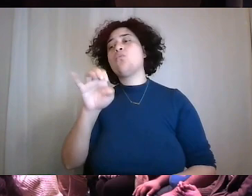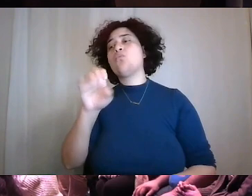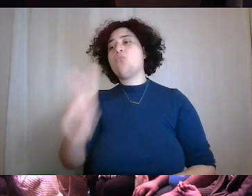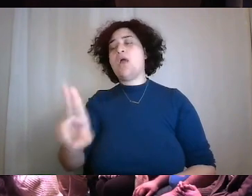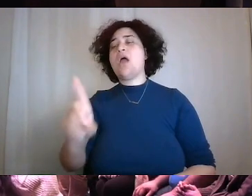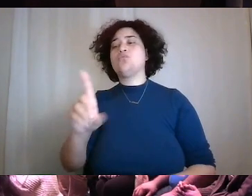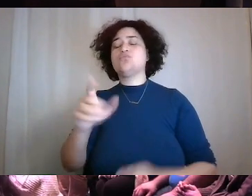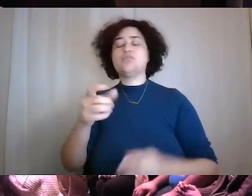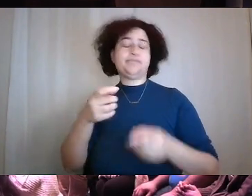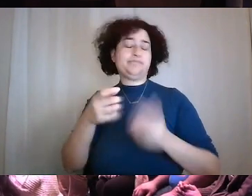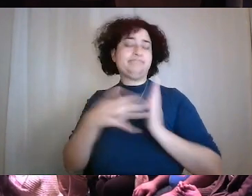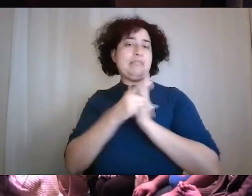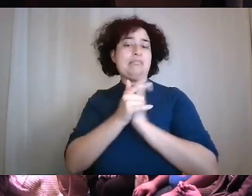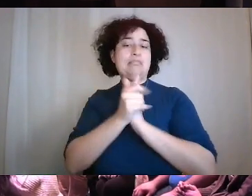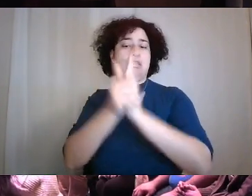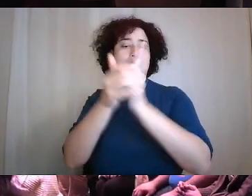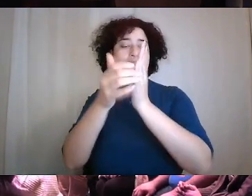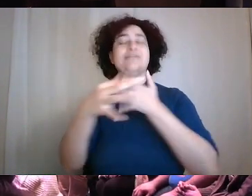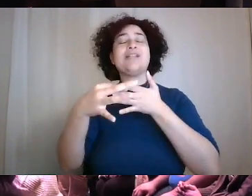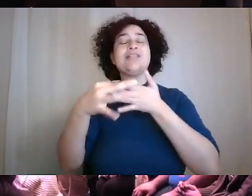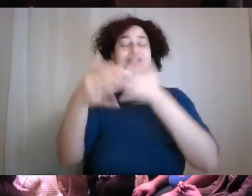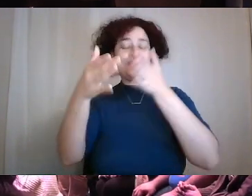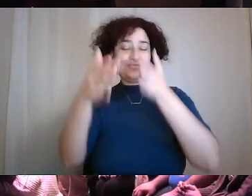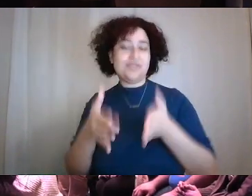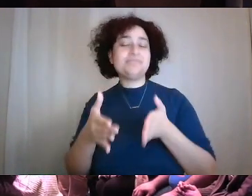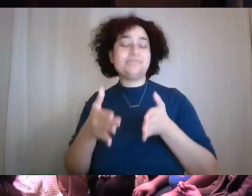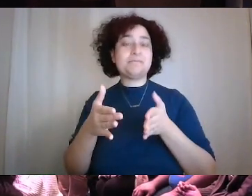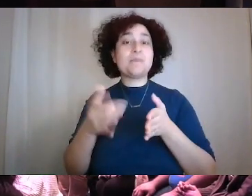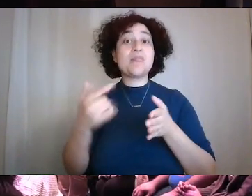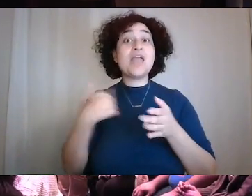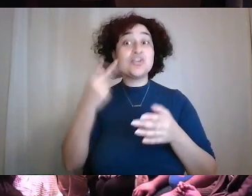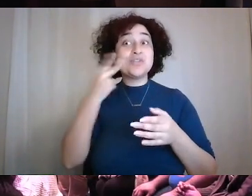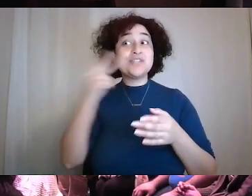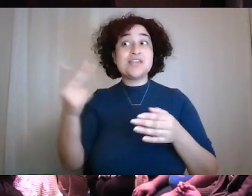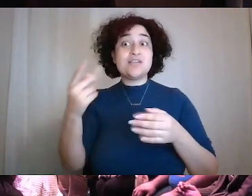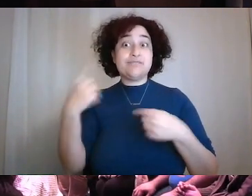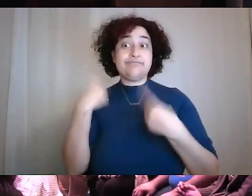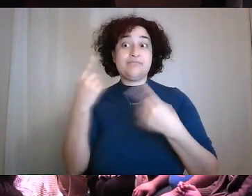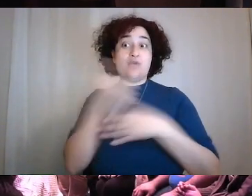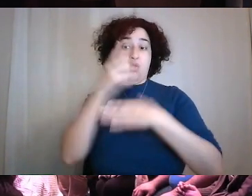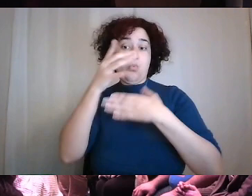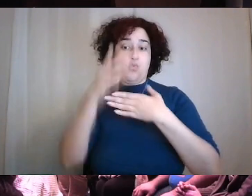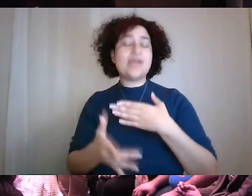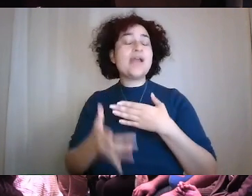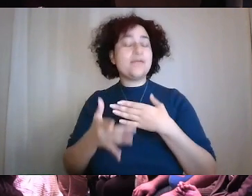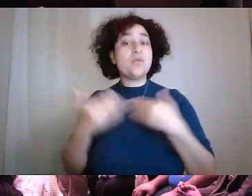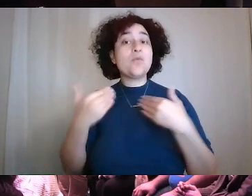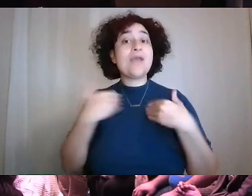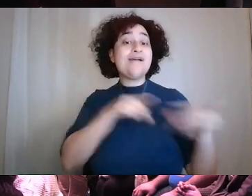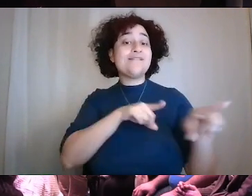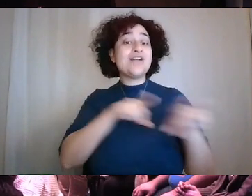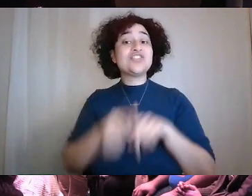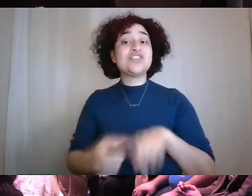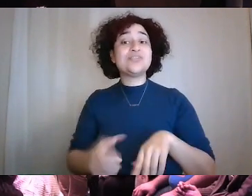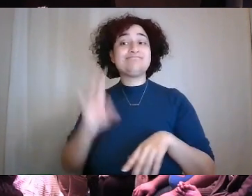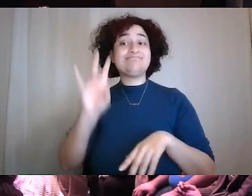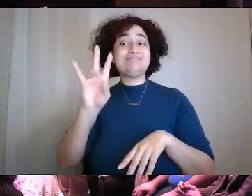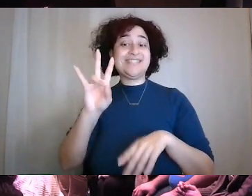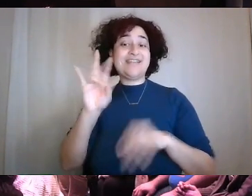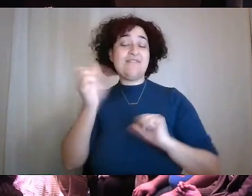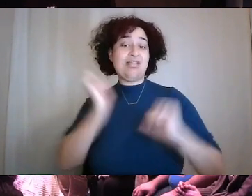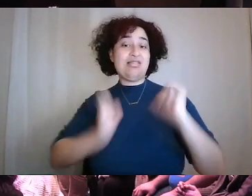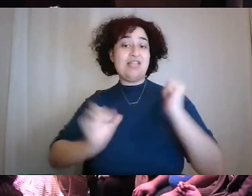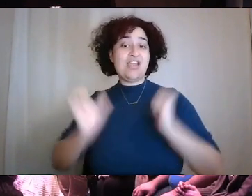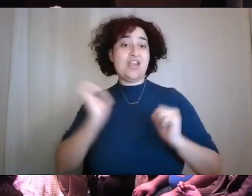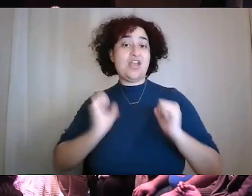after day over this weekend. And we also steward 7 theatrical venues on campus for the benefit of our Emerson community and